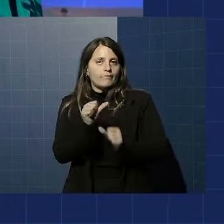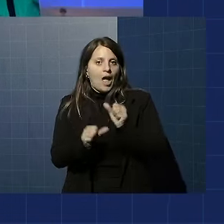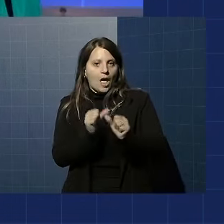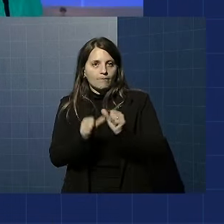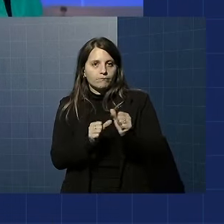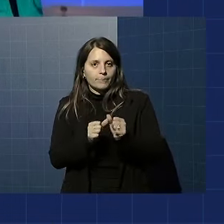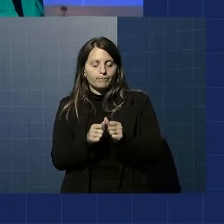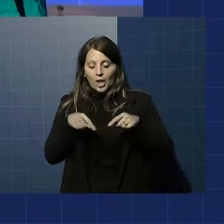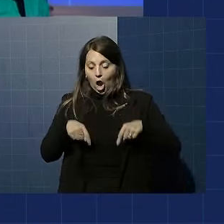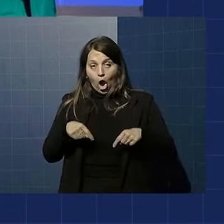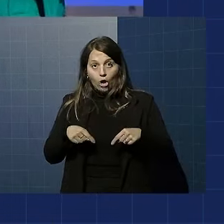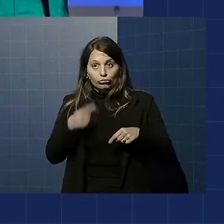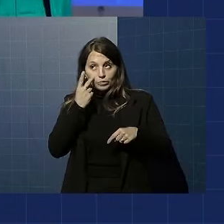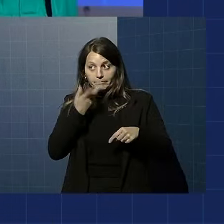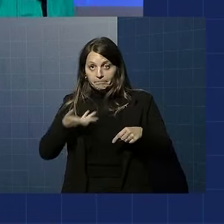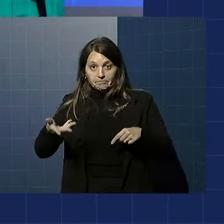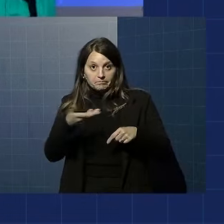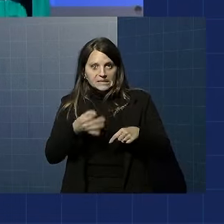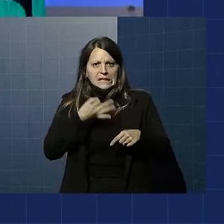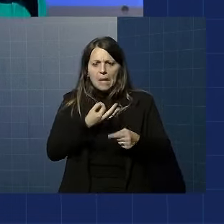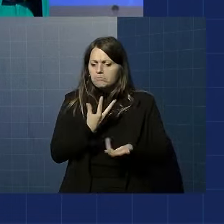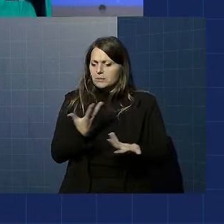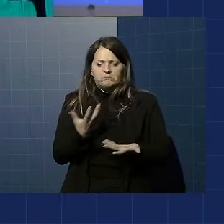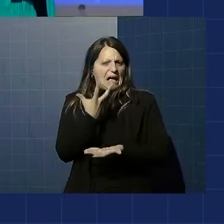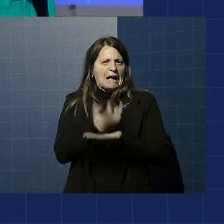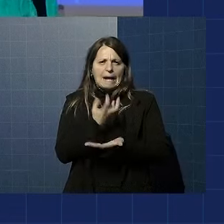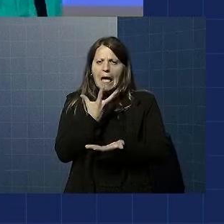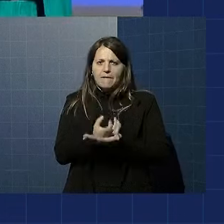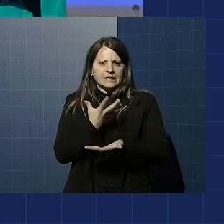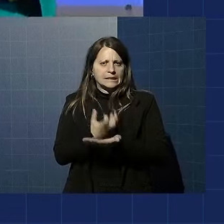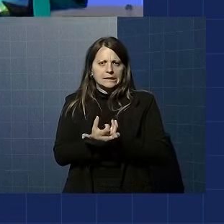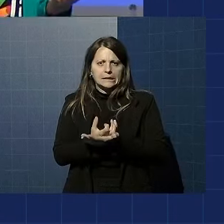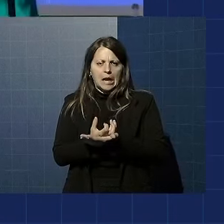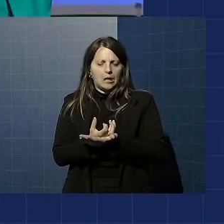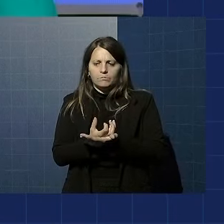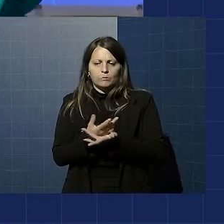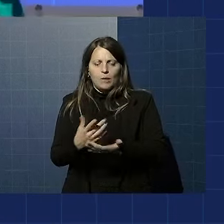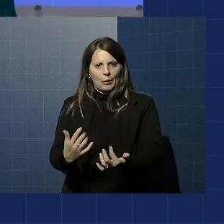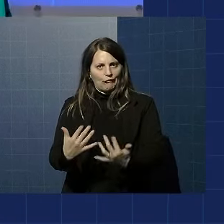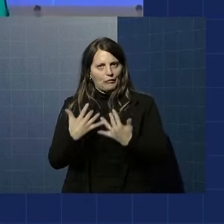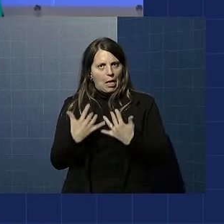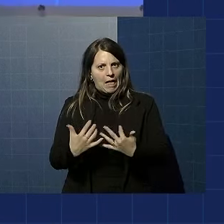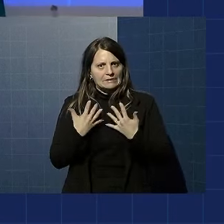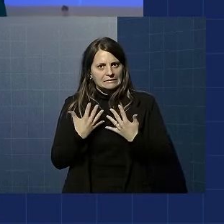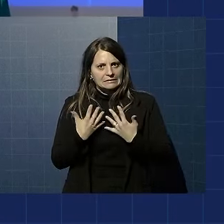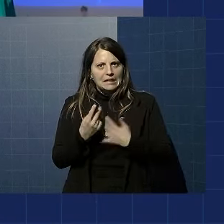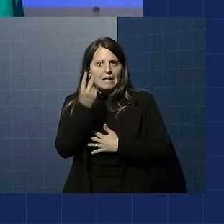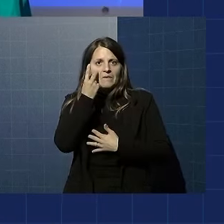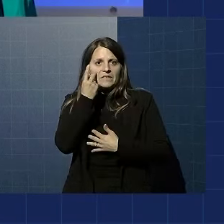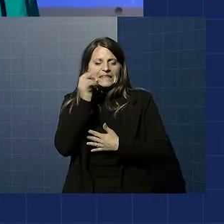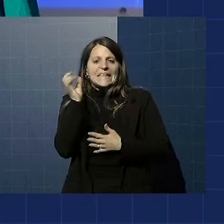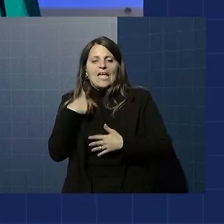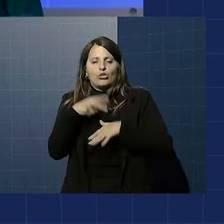gravity. Gravity is working constantly on our human body. If I jump here, gravity pulls me